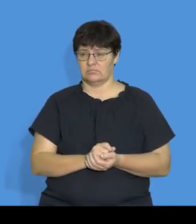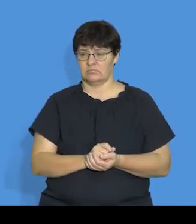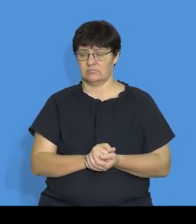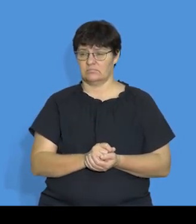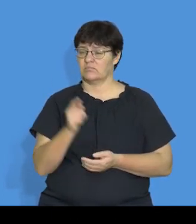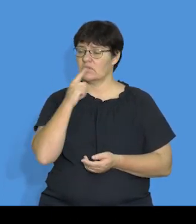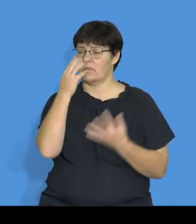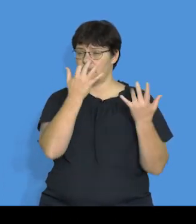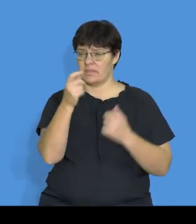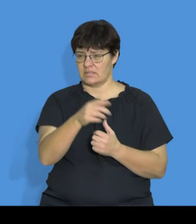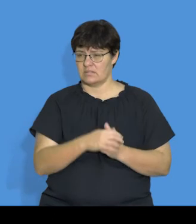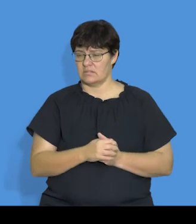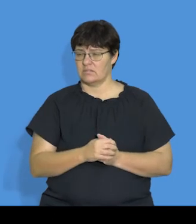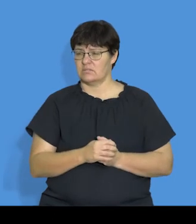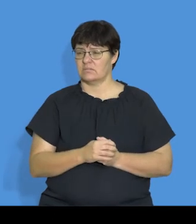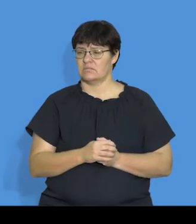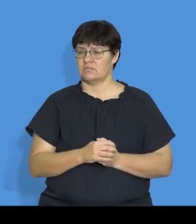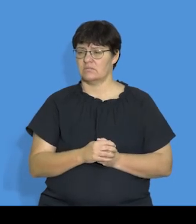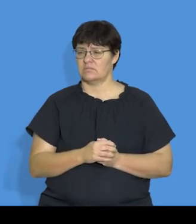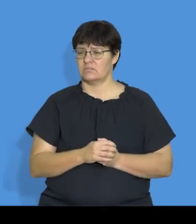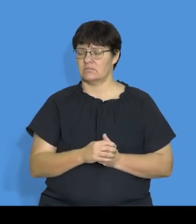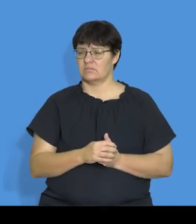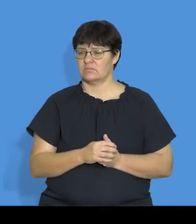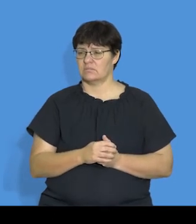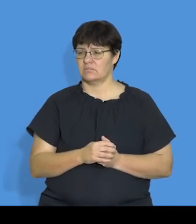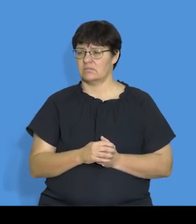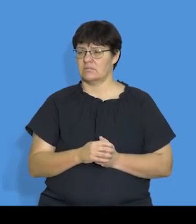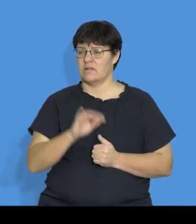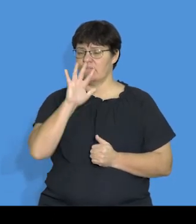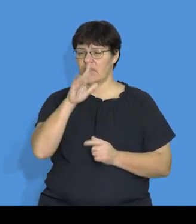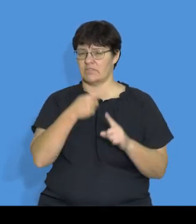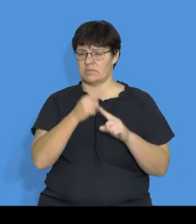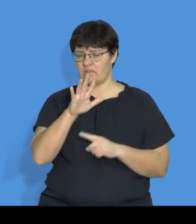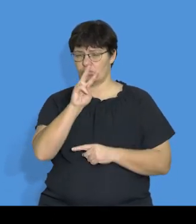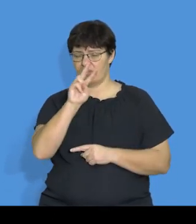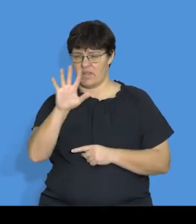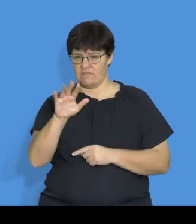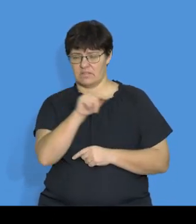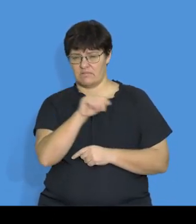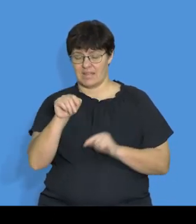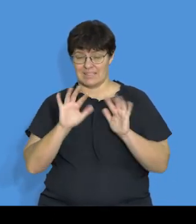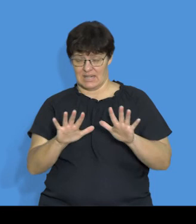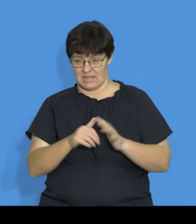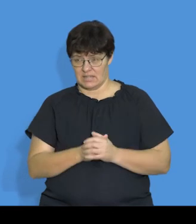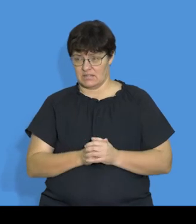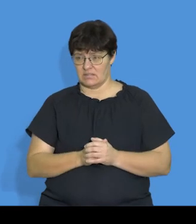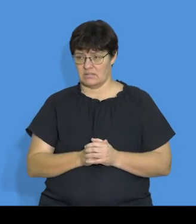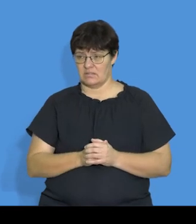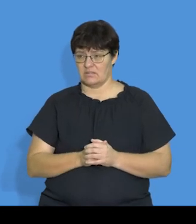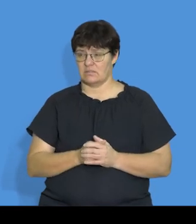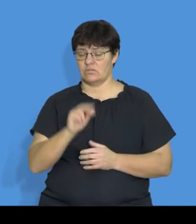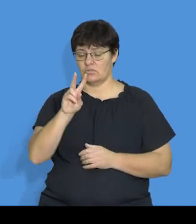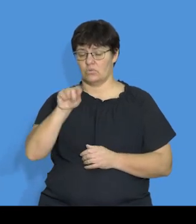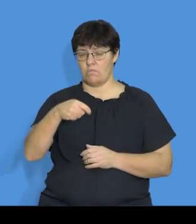your maths, that gives you 5 times 5, which is 25, divided by 10, okay, which is 2.5